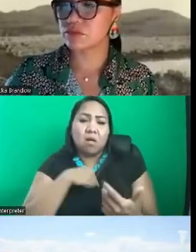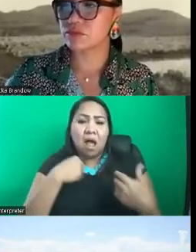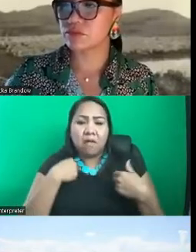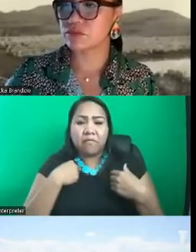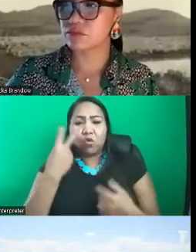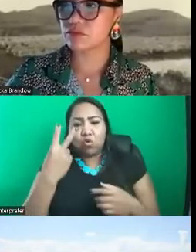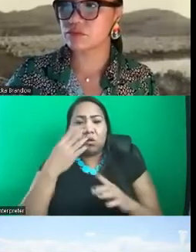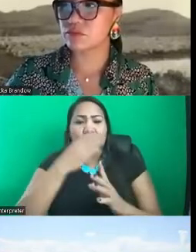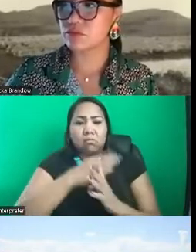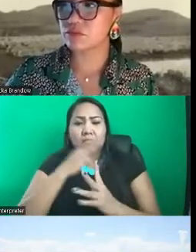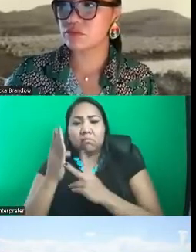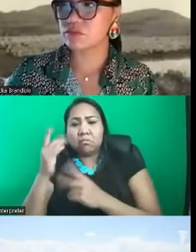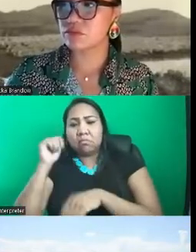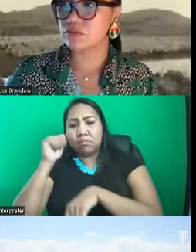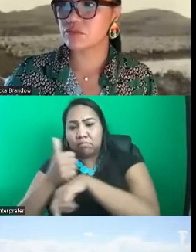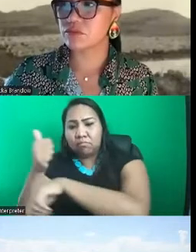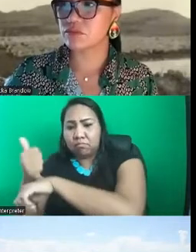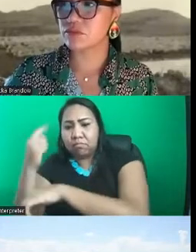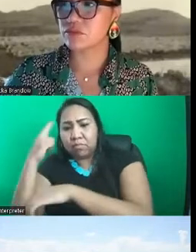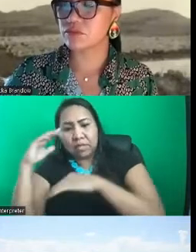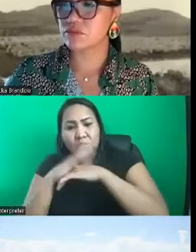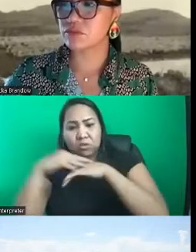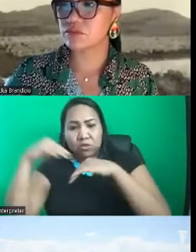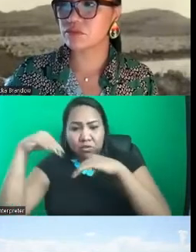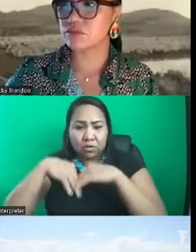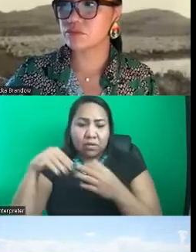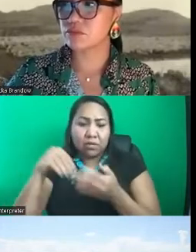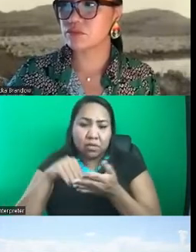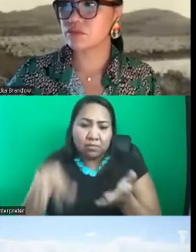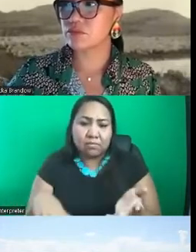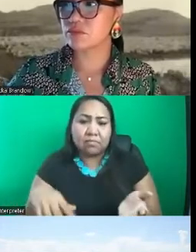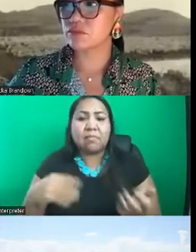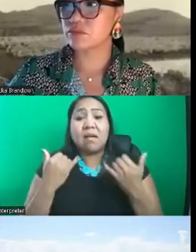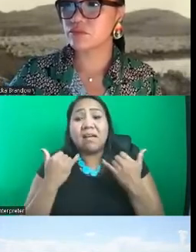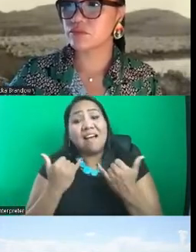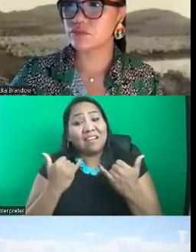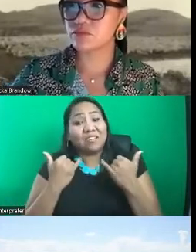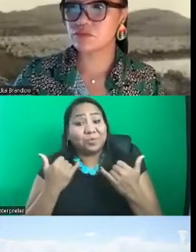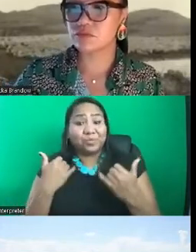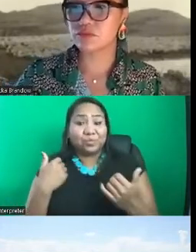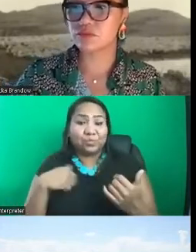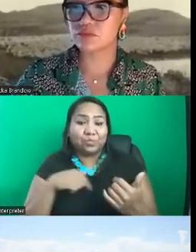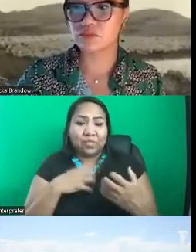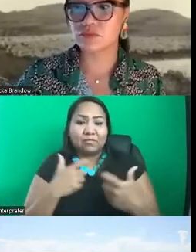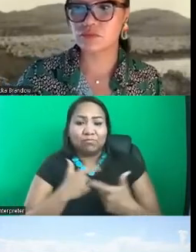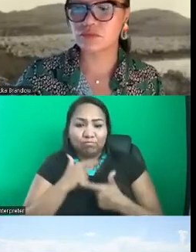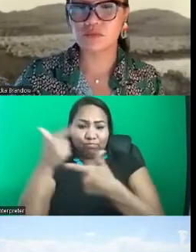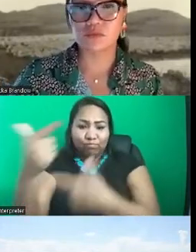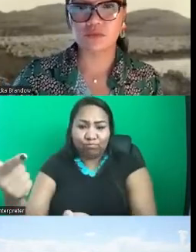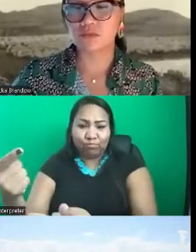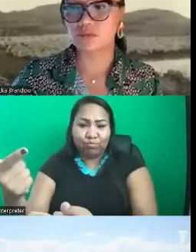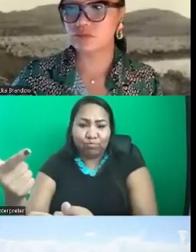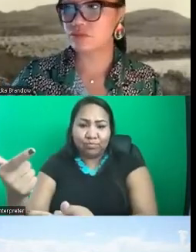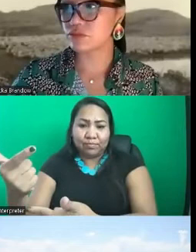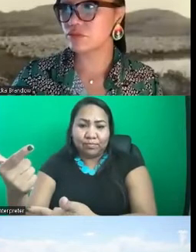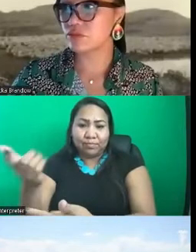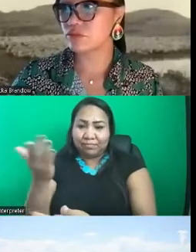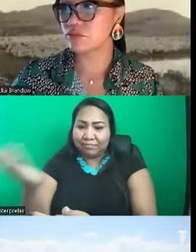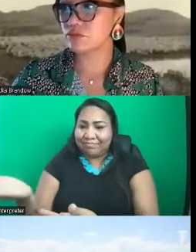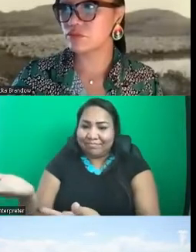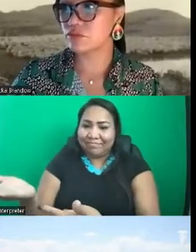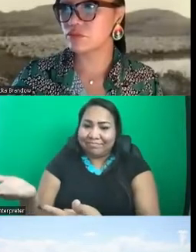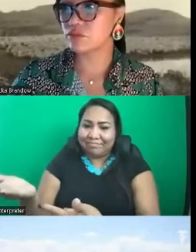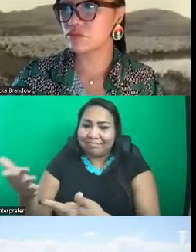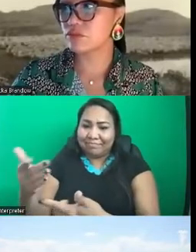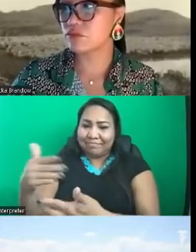students. So with that said, I do want to turn it over to Kauai to introduce the next presenter, who